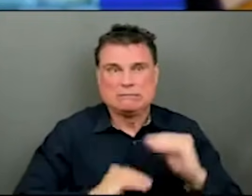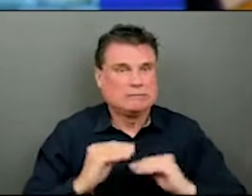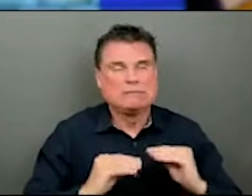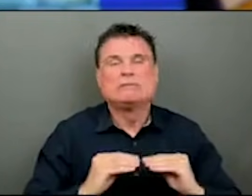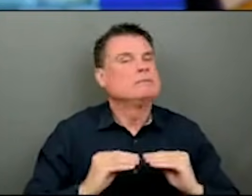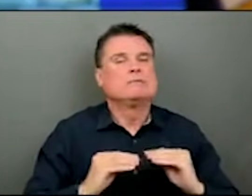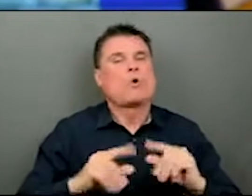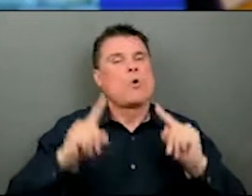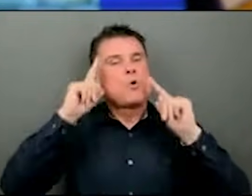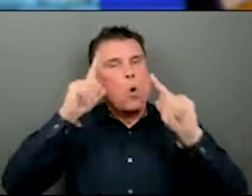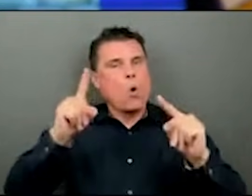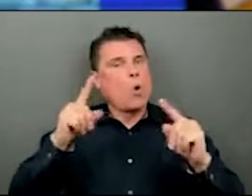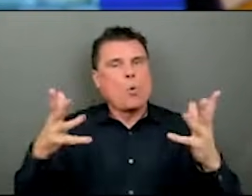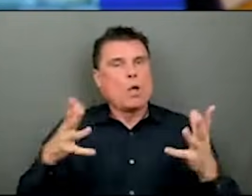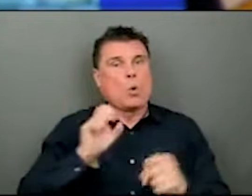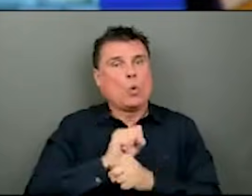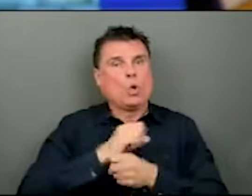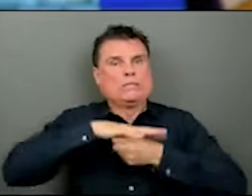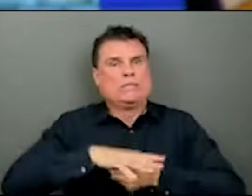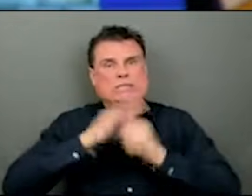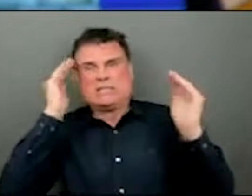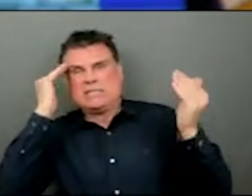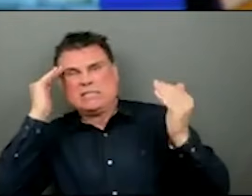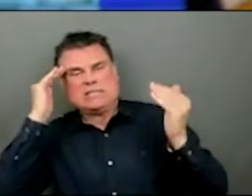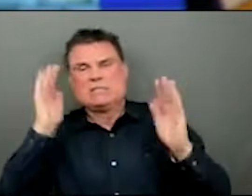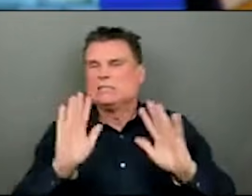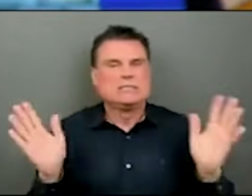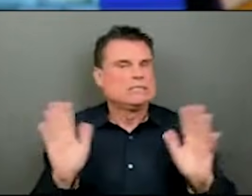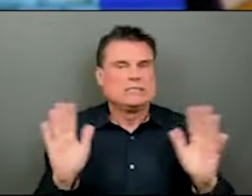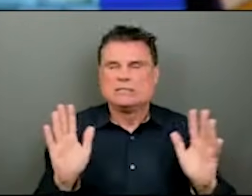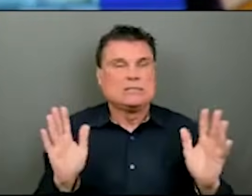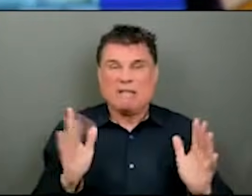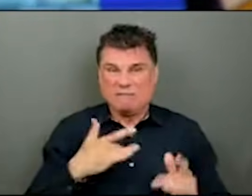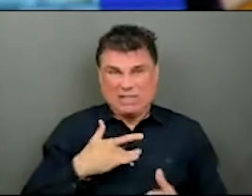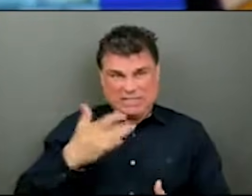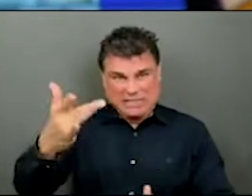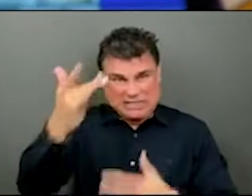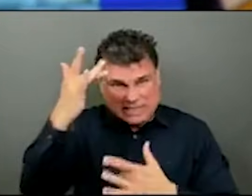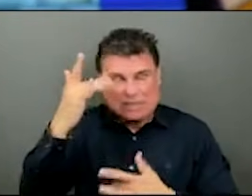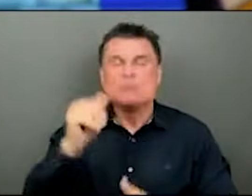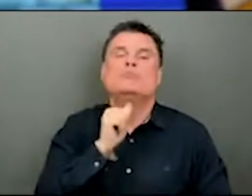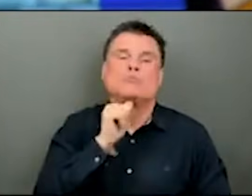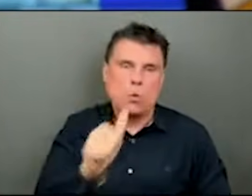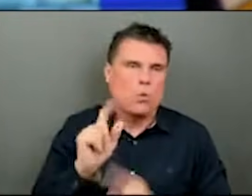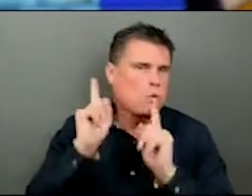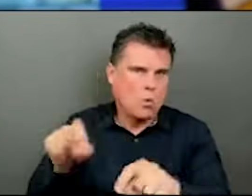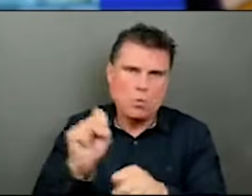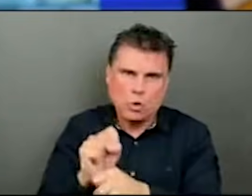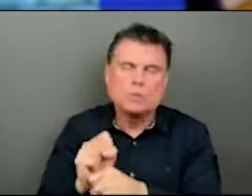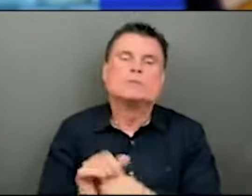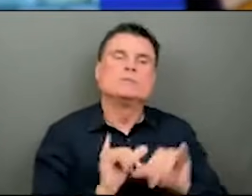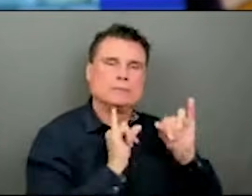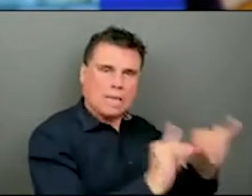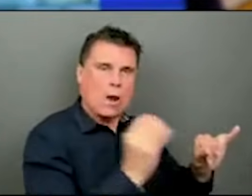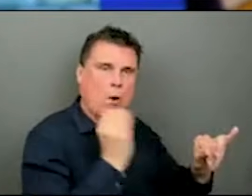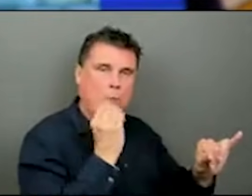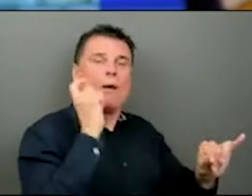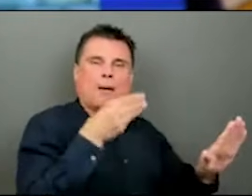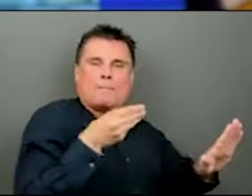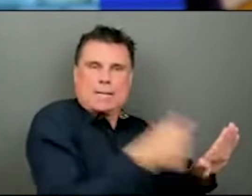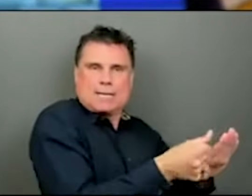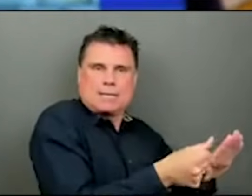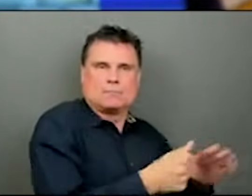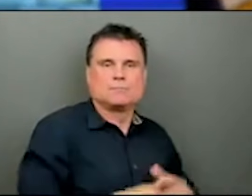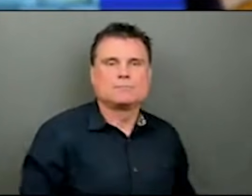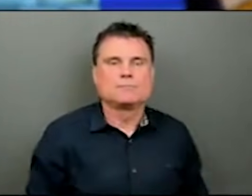sure that they don't make the choice to go to work when they're sick. And I think to to bring this home outside of COVID, I